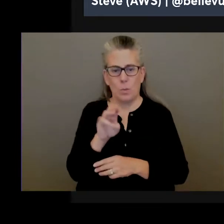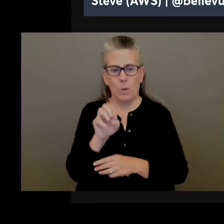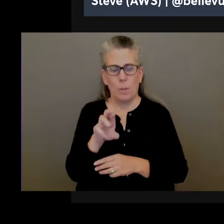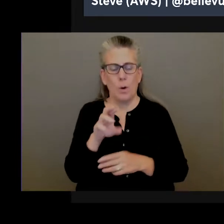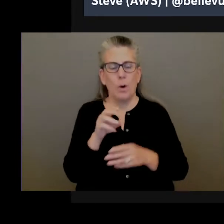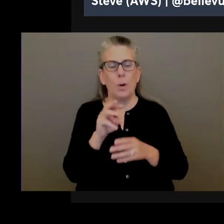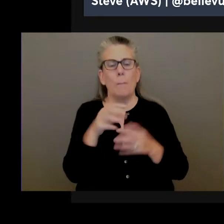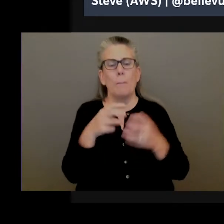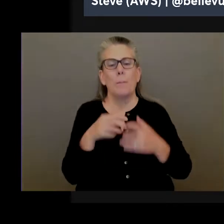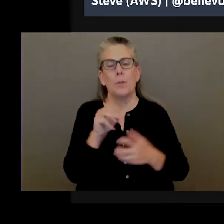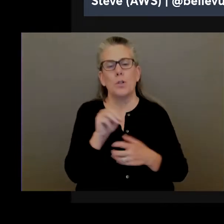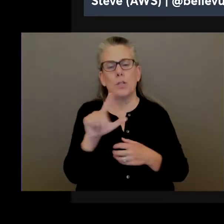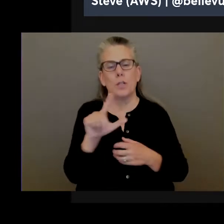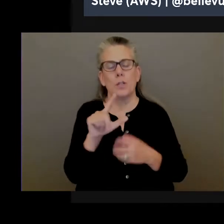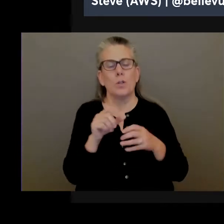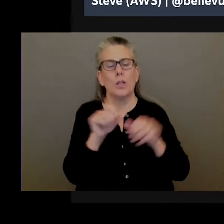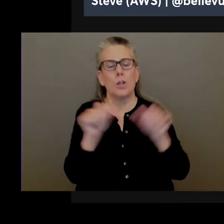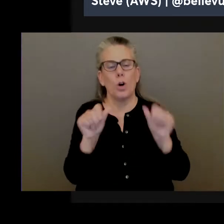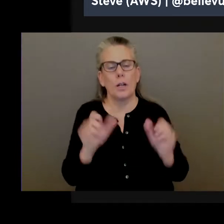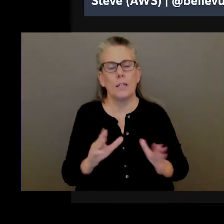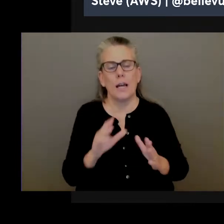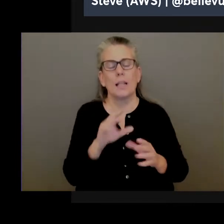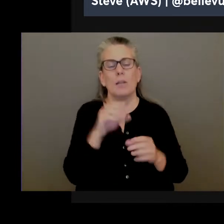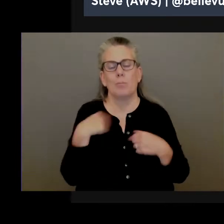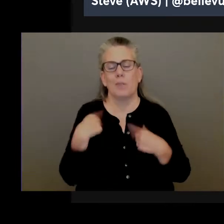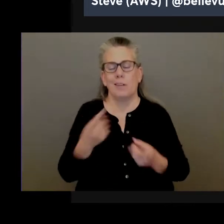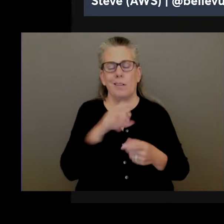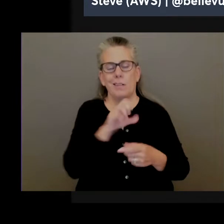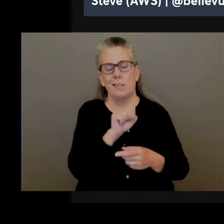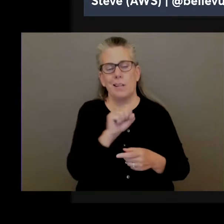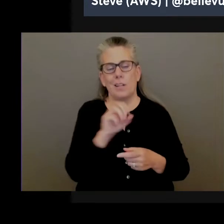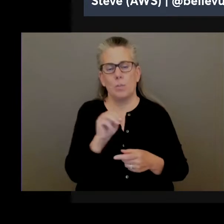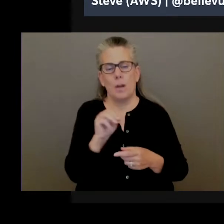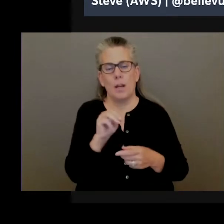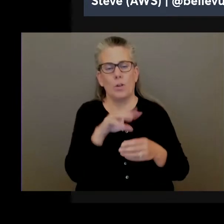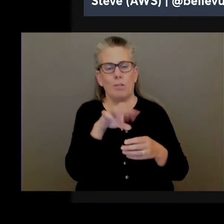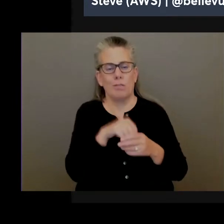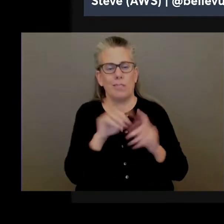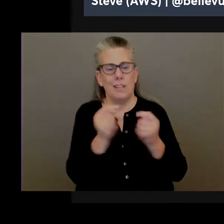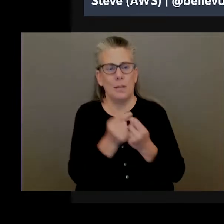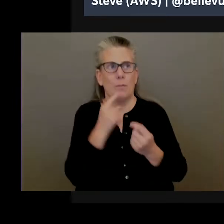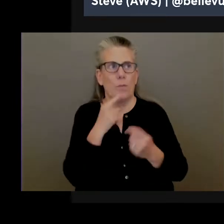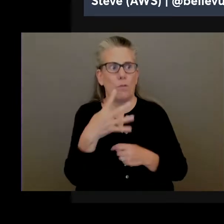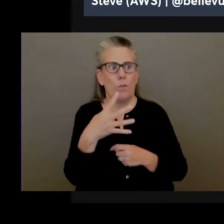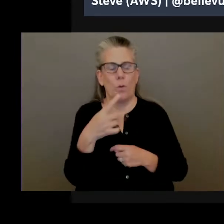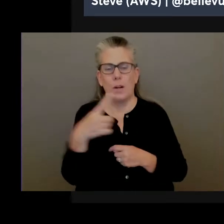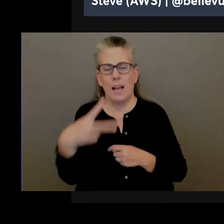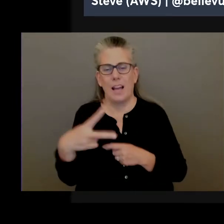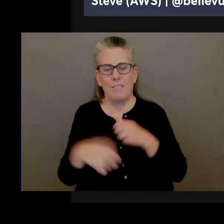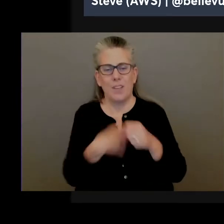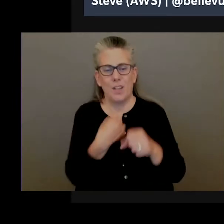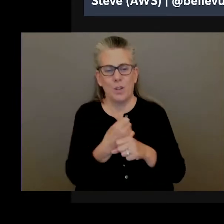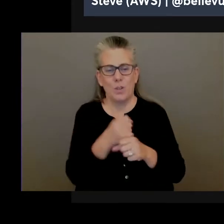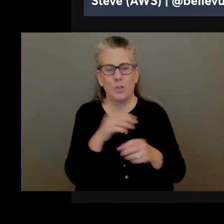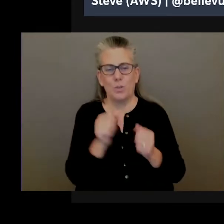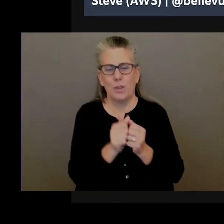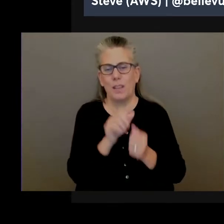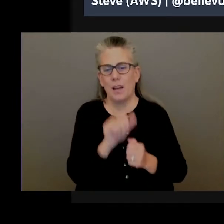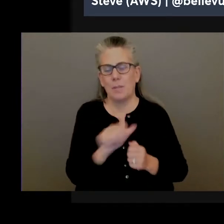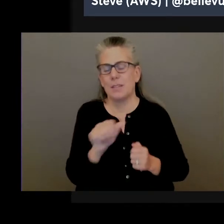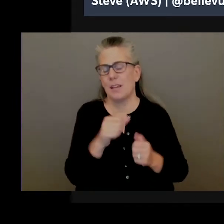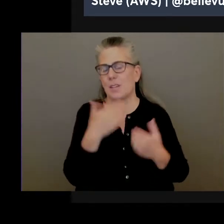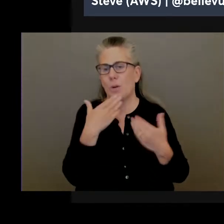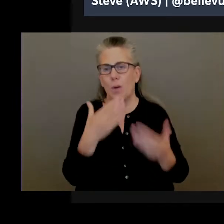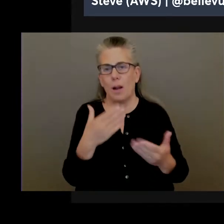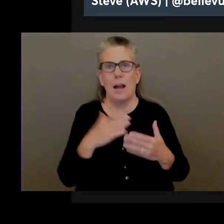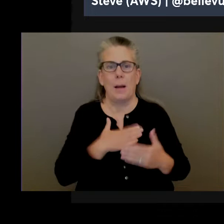been with AWS and the SageMaker team for a good 4.5 years, and so I'm happy to chat with you today. Awesome.